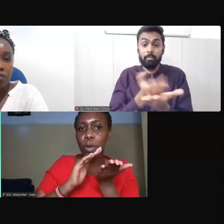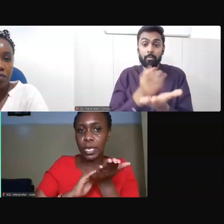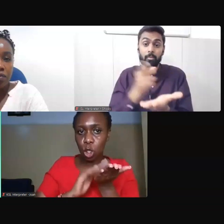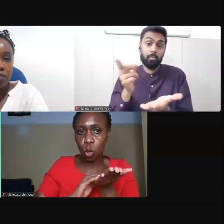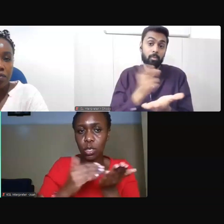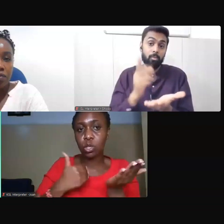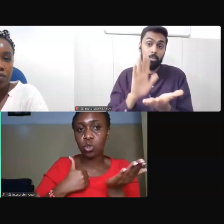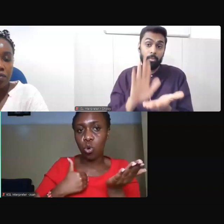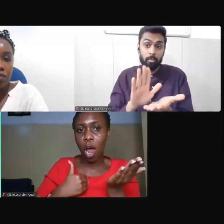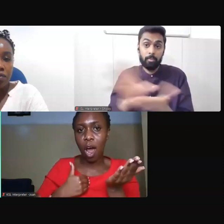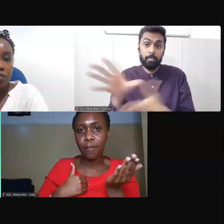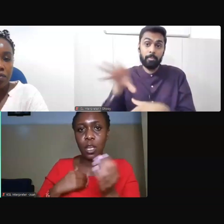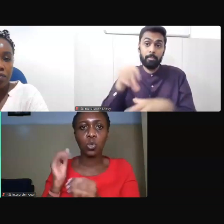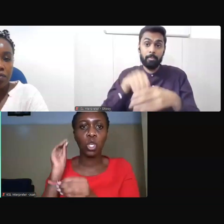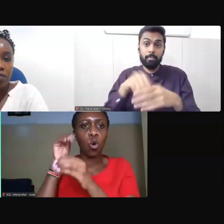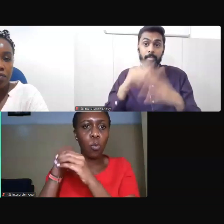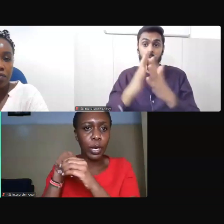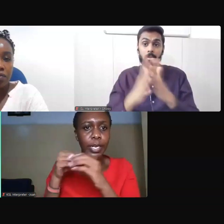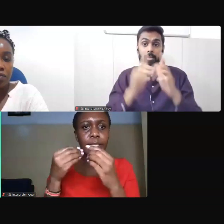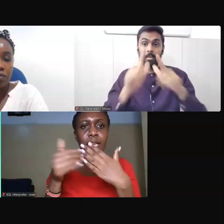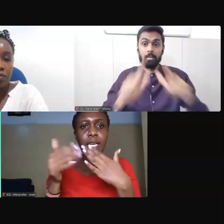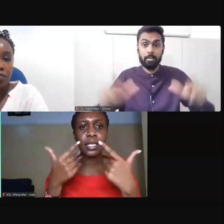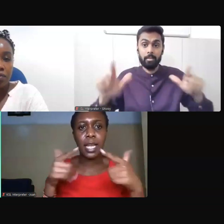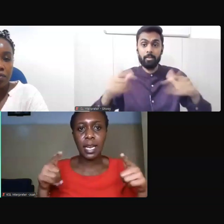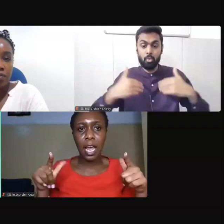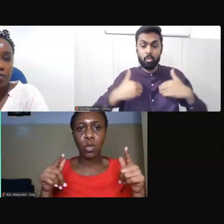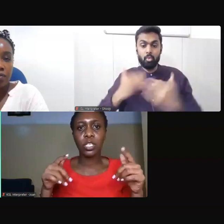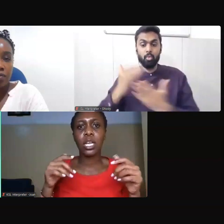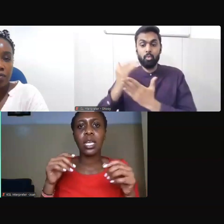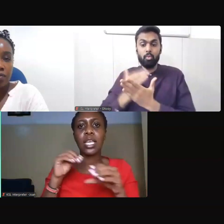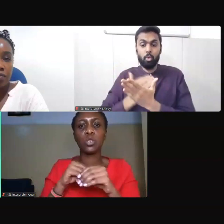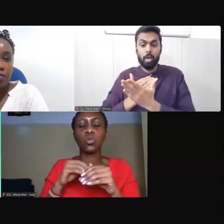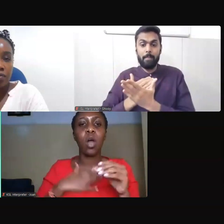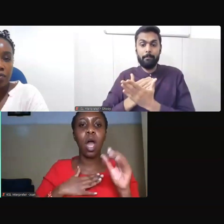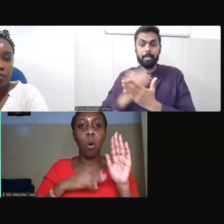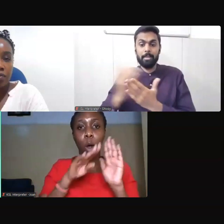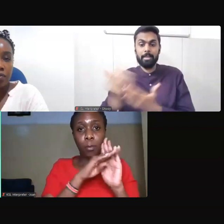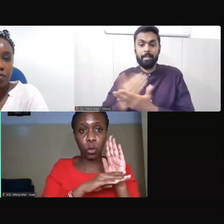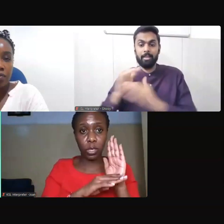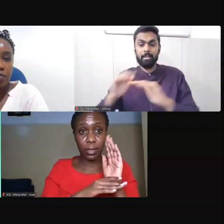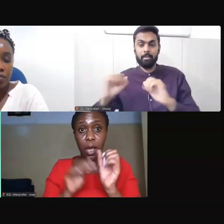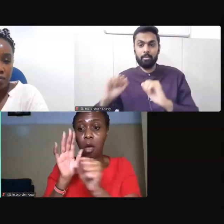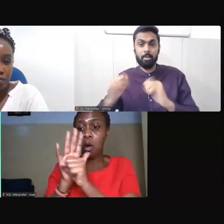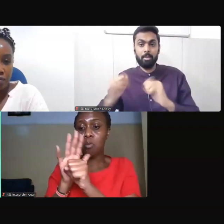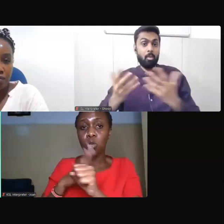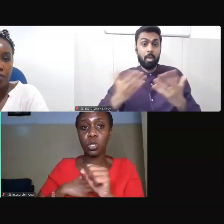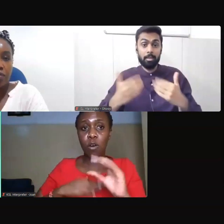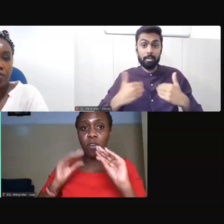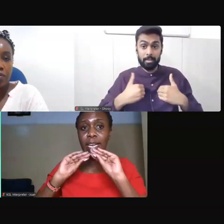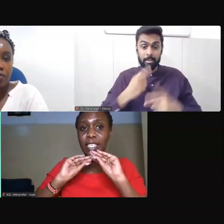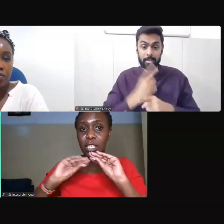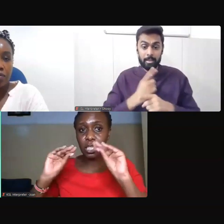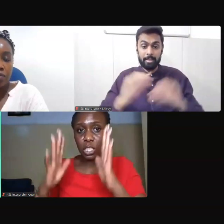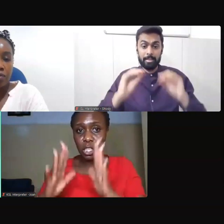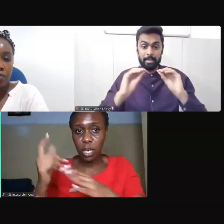for incorporating sign language into our programs? Most of our teacher training or teacher